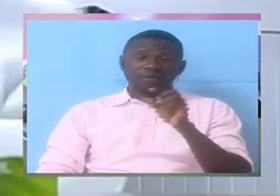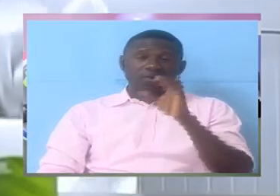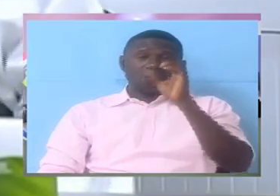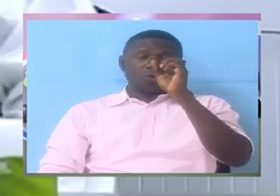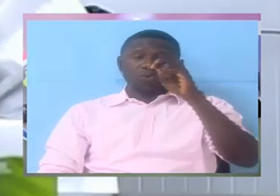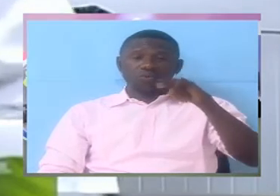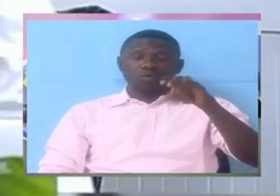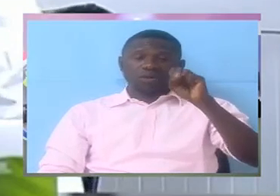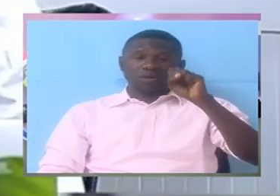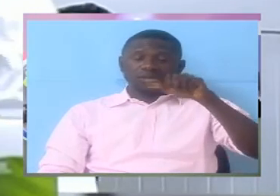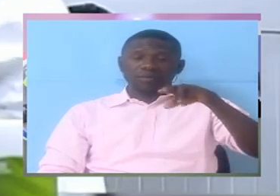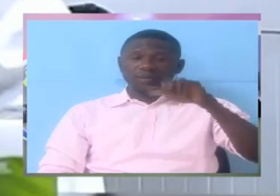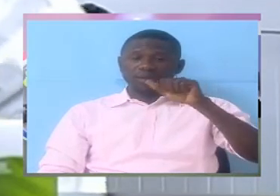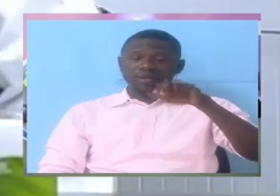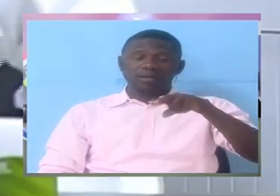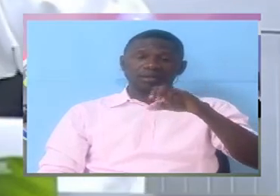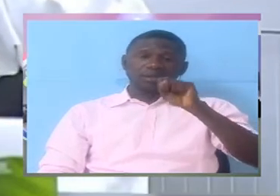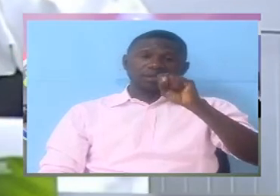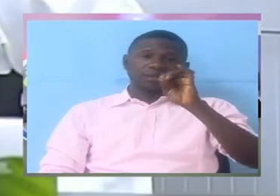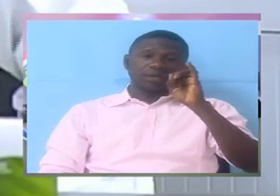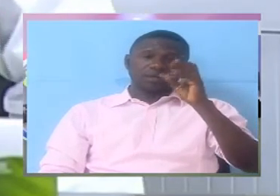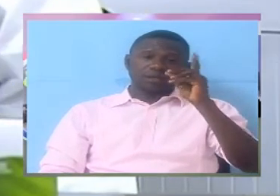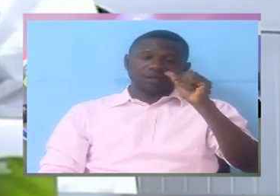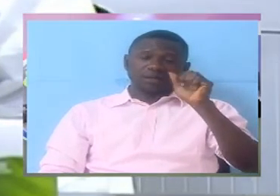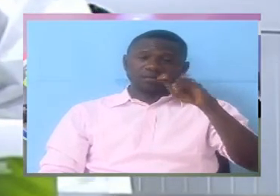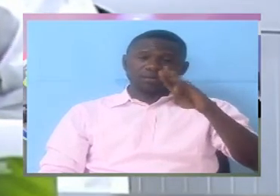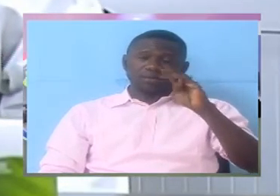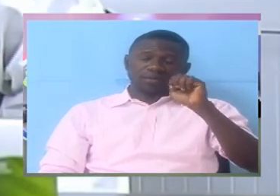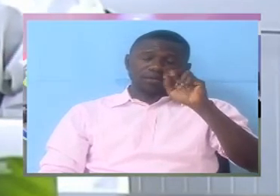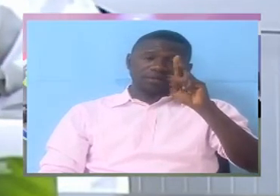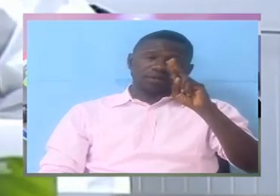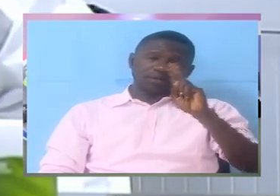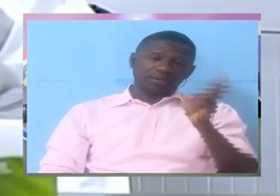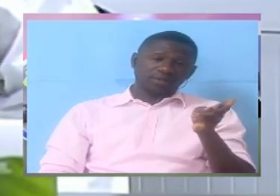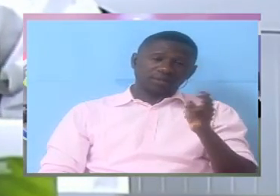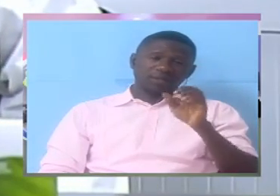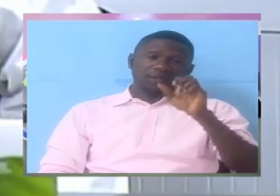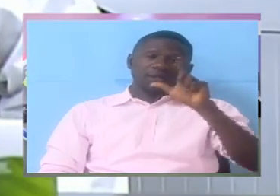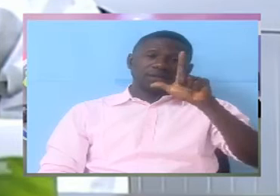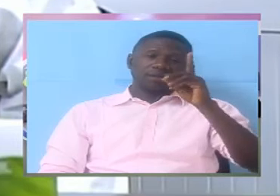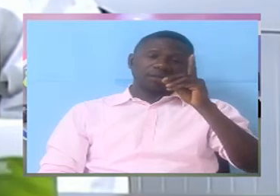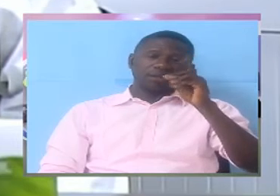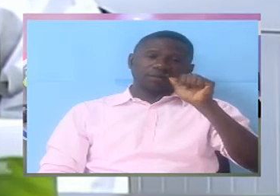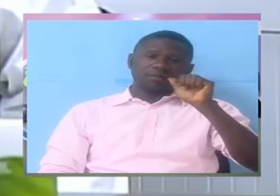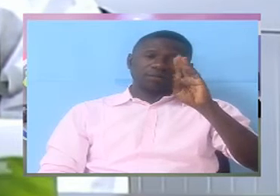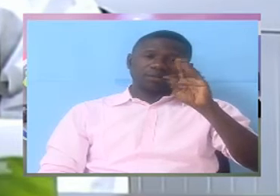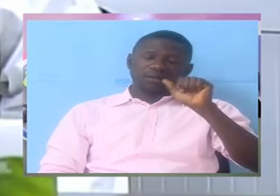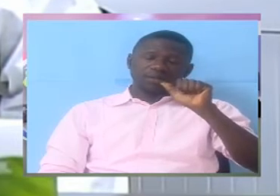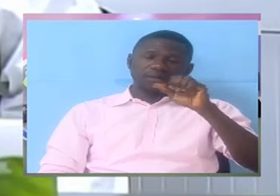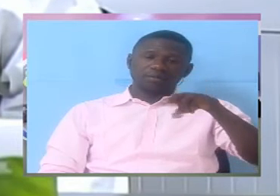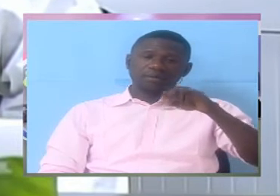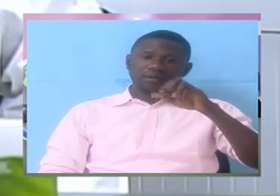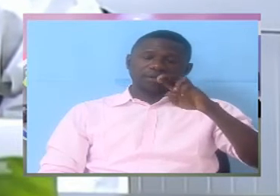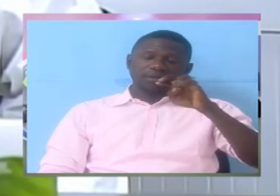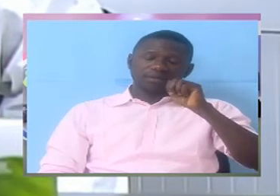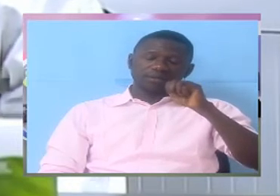say lay tolu kan Usman Sidibe. Daba Marena. Salmina Drammeh.